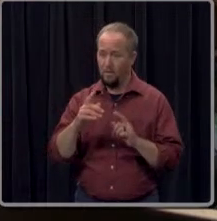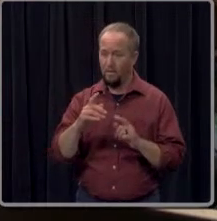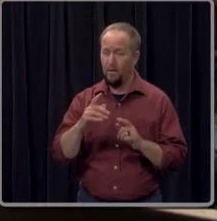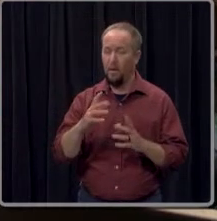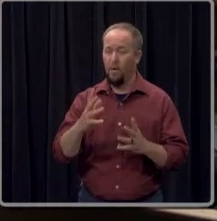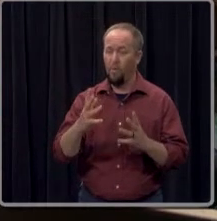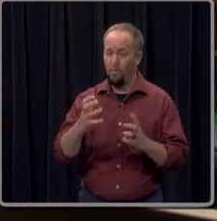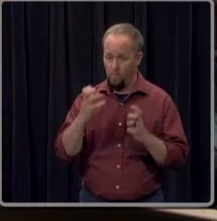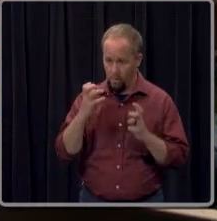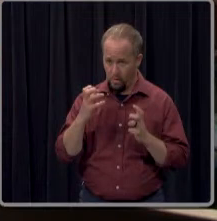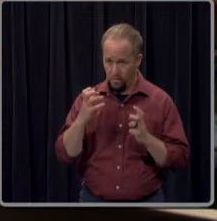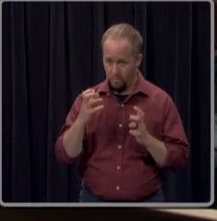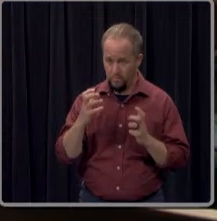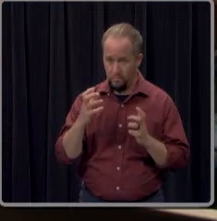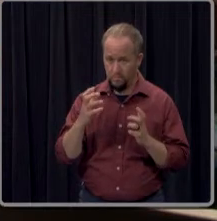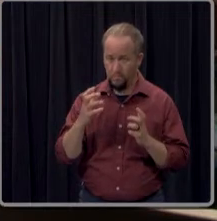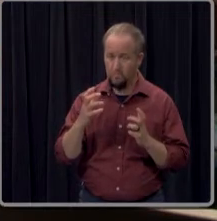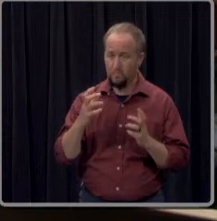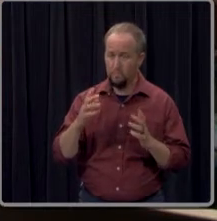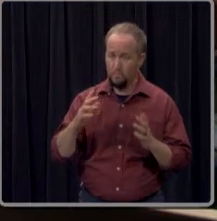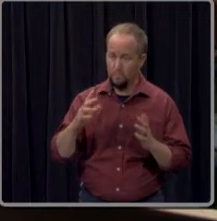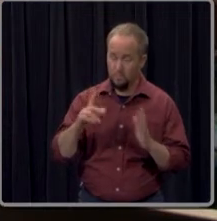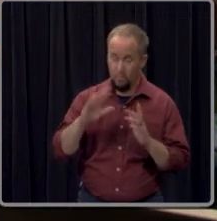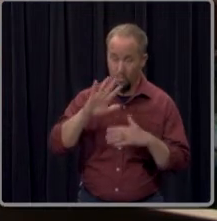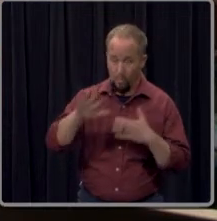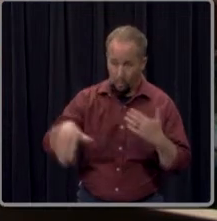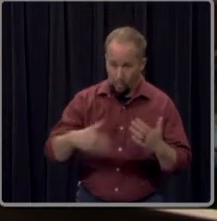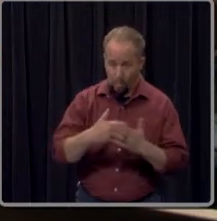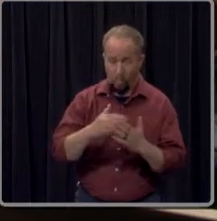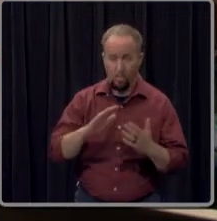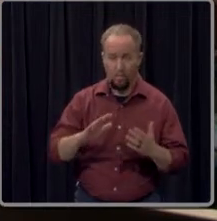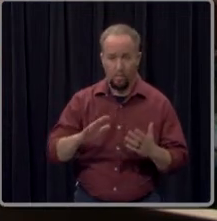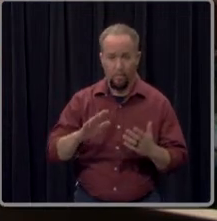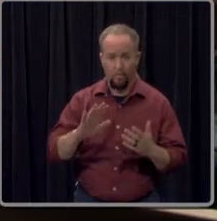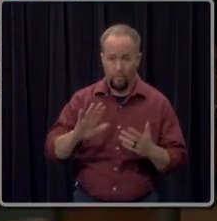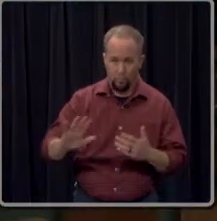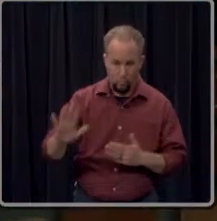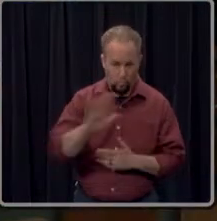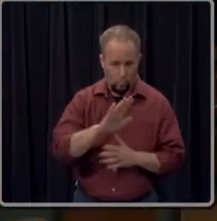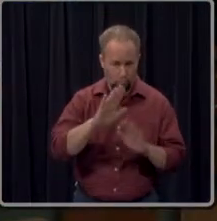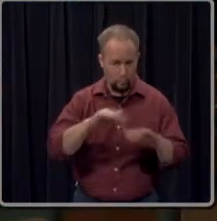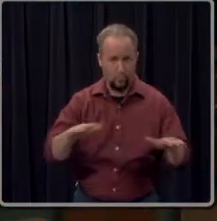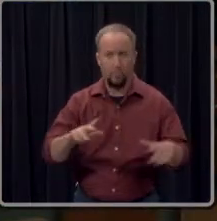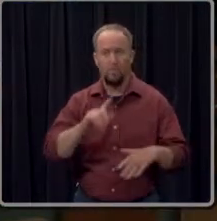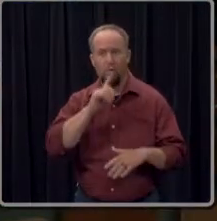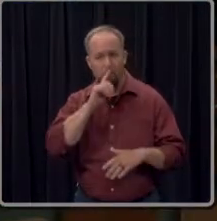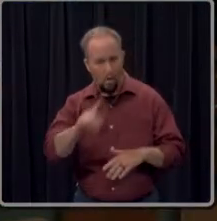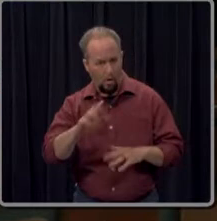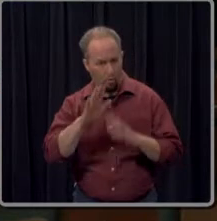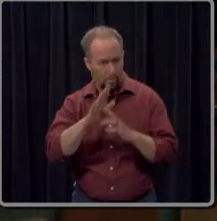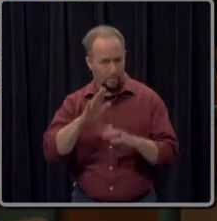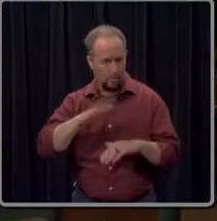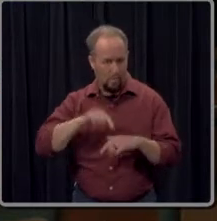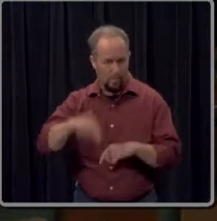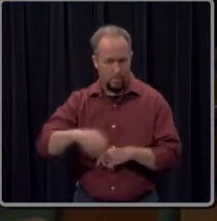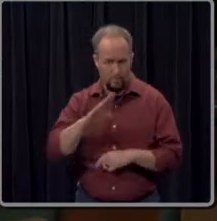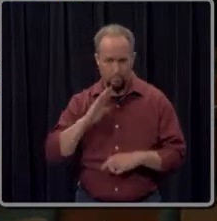you, all of your children are represented on this board.